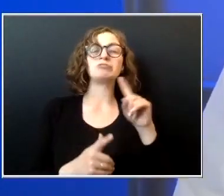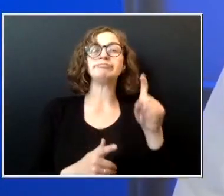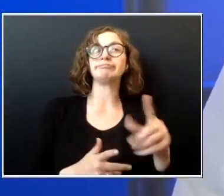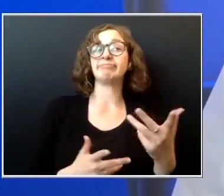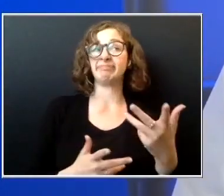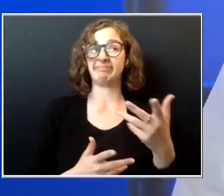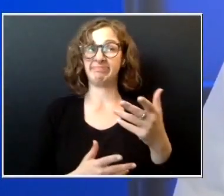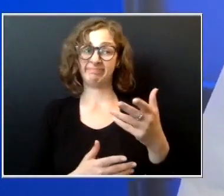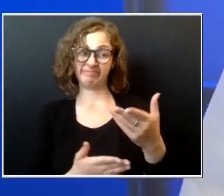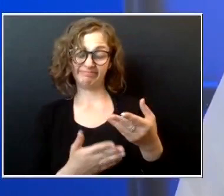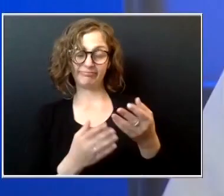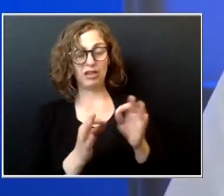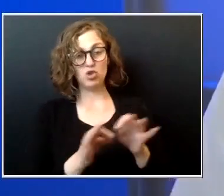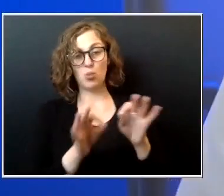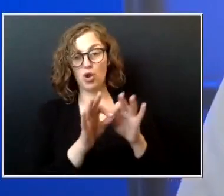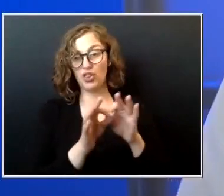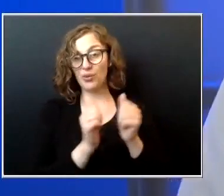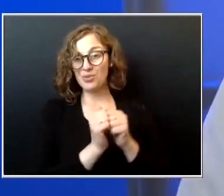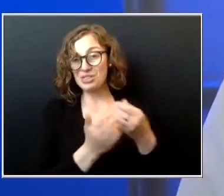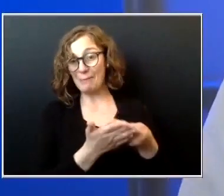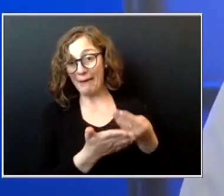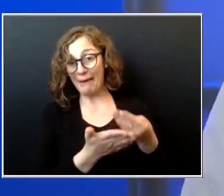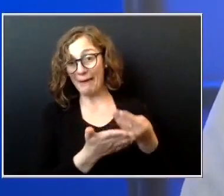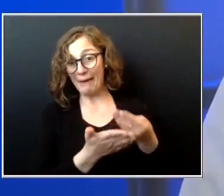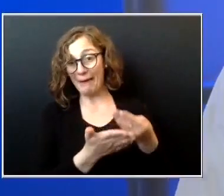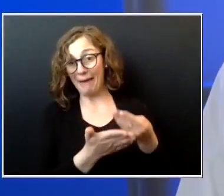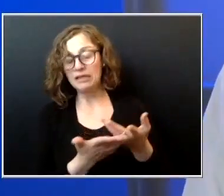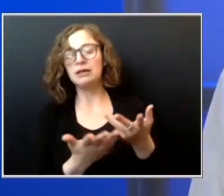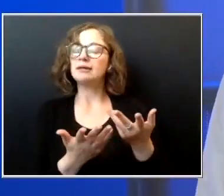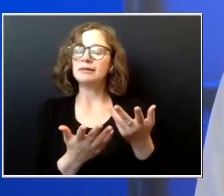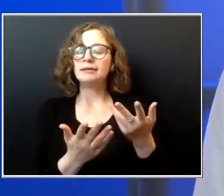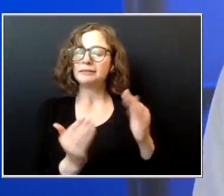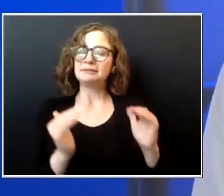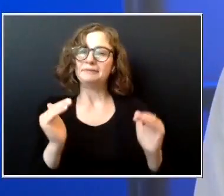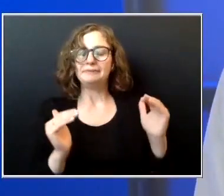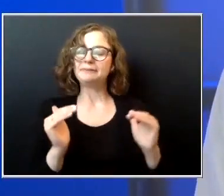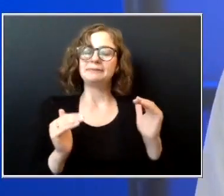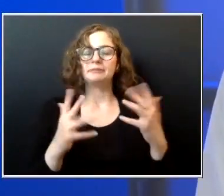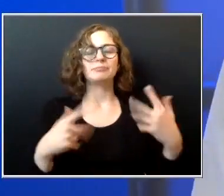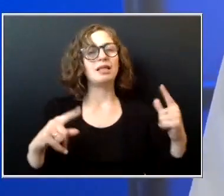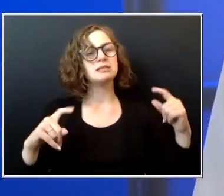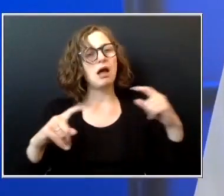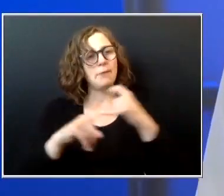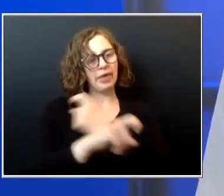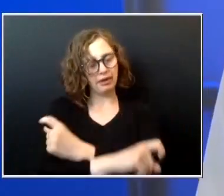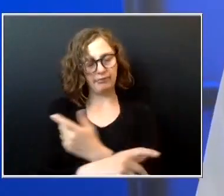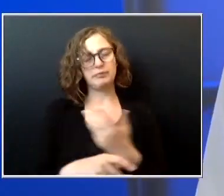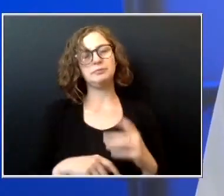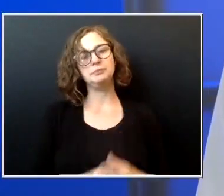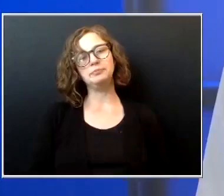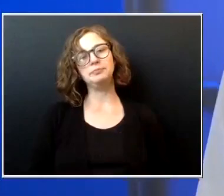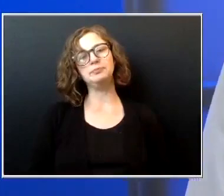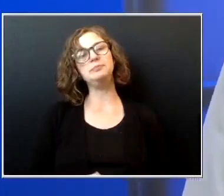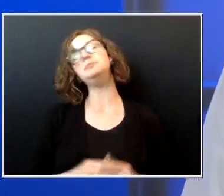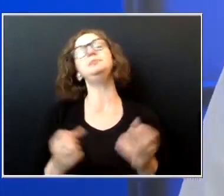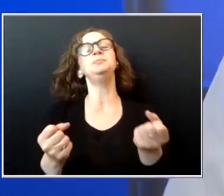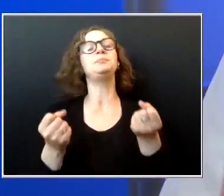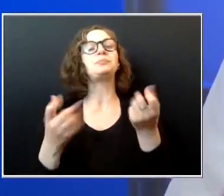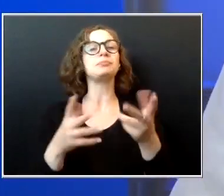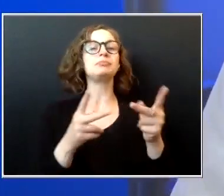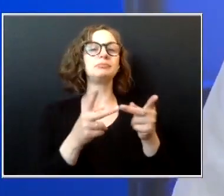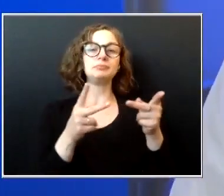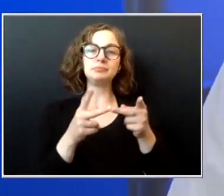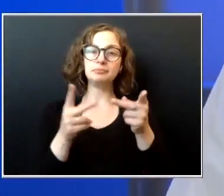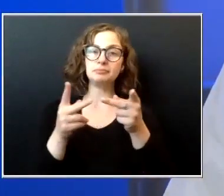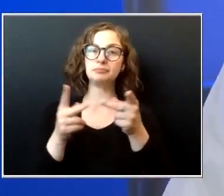that it's again, goes back to it's complicated, but a lot of places aren't willing to take the risk if you